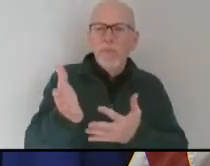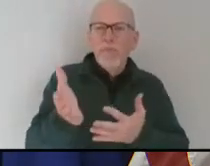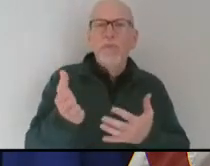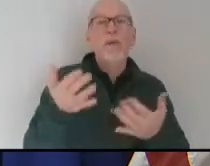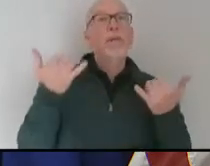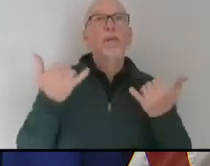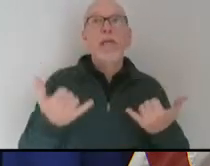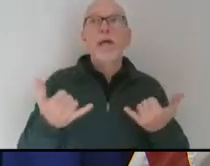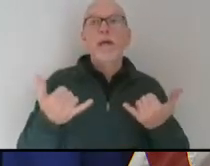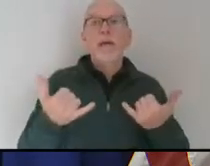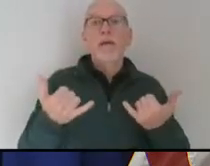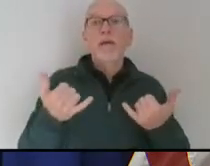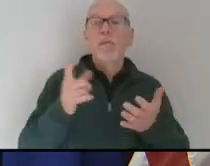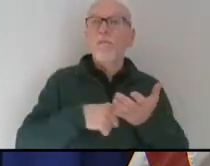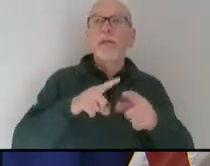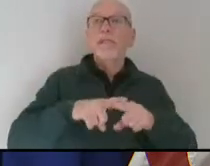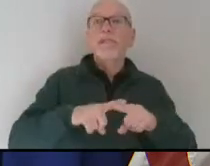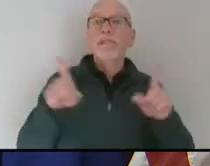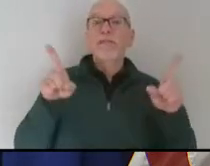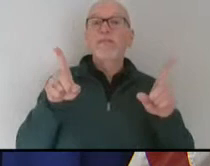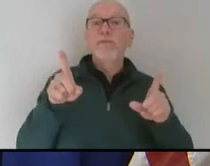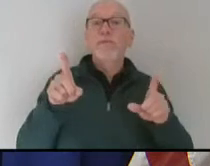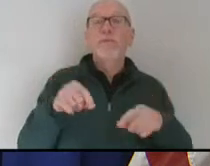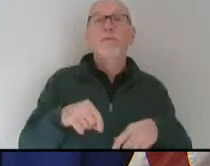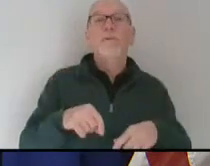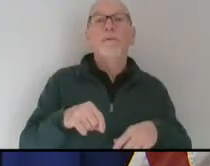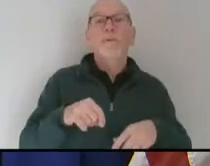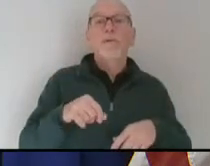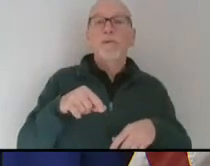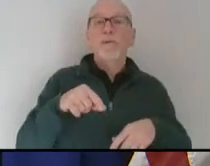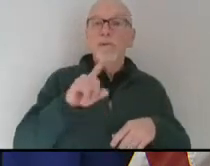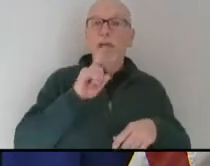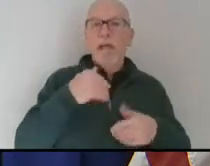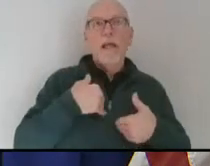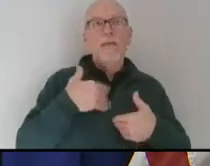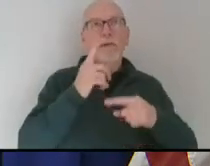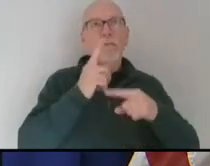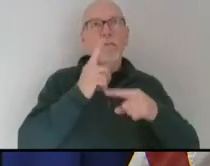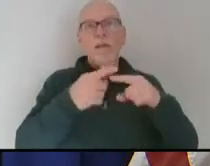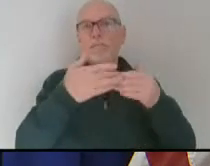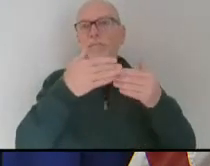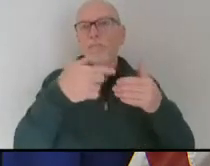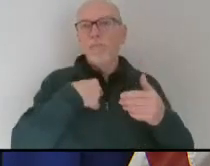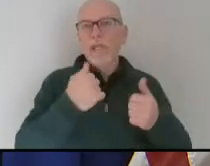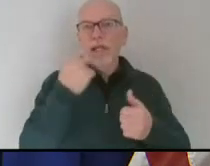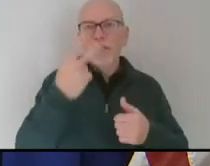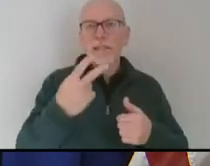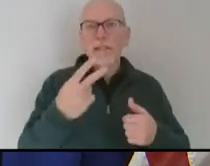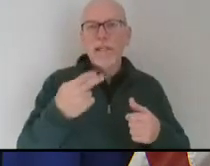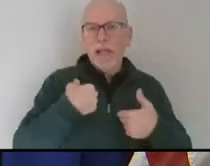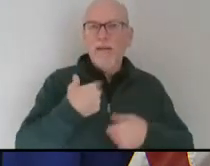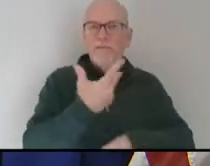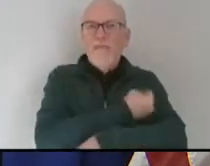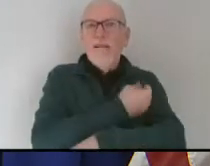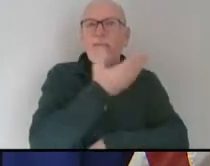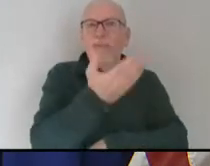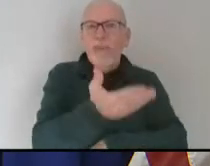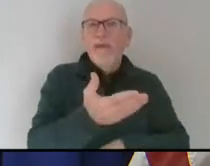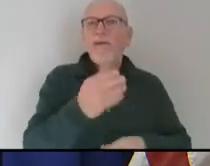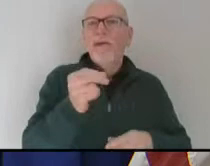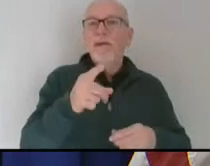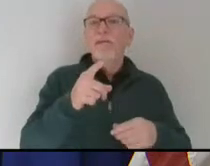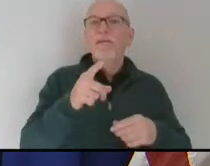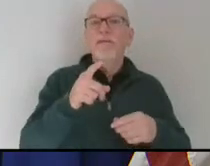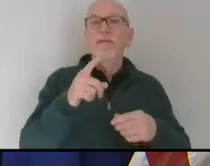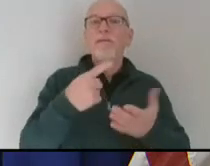sudden, the thing that's different in this whole equation is there is light at the tunnel that we can see, and there is a vaccine there. And it's changed the discussion is, how